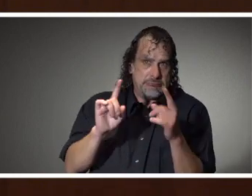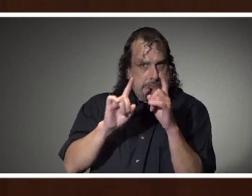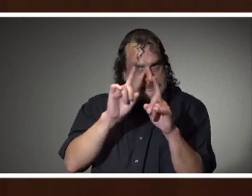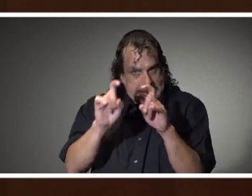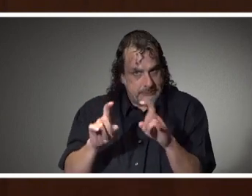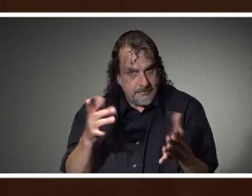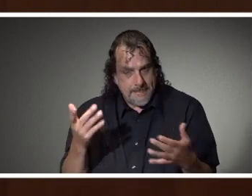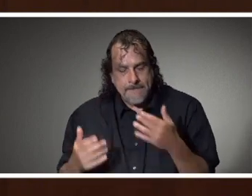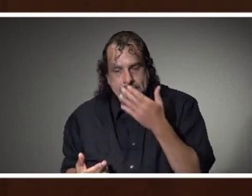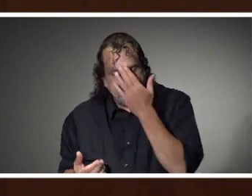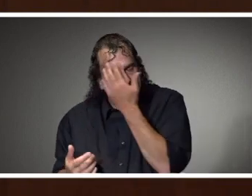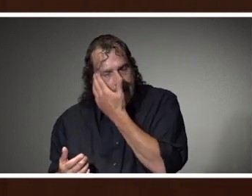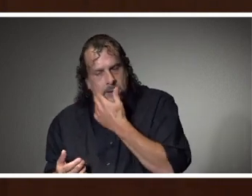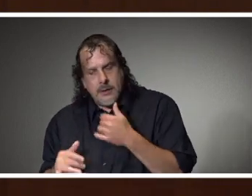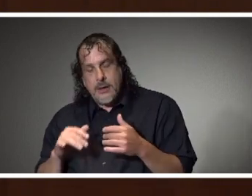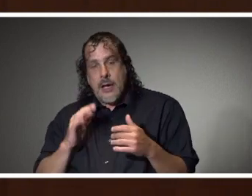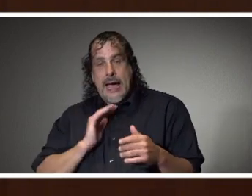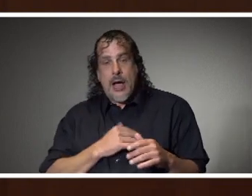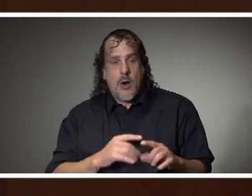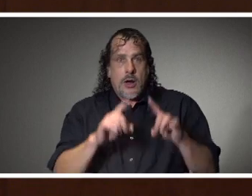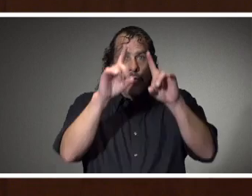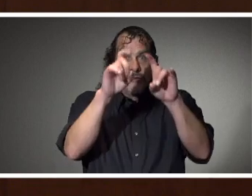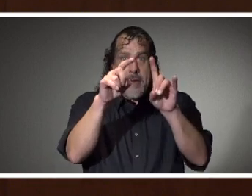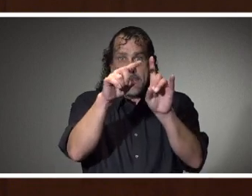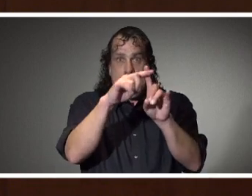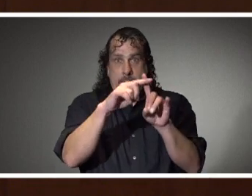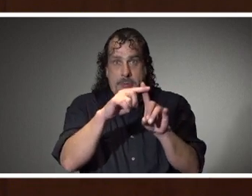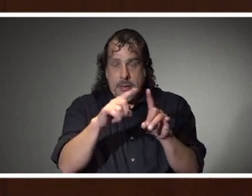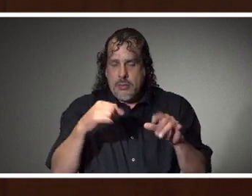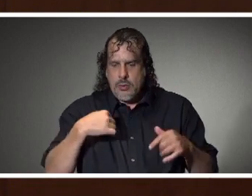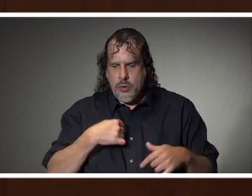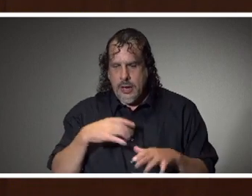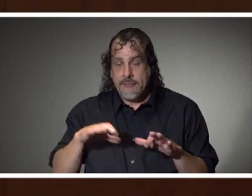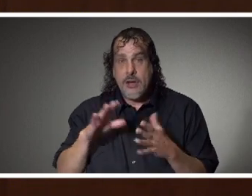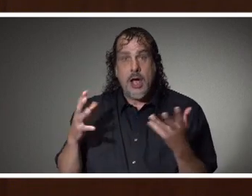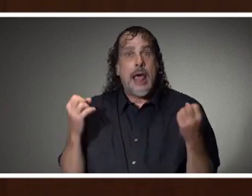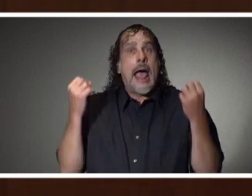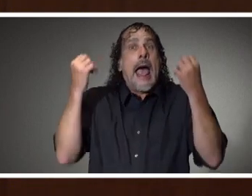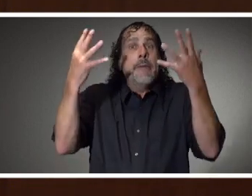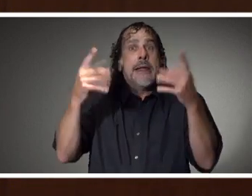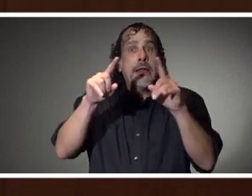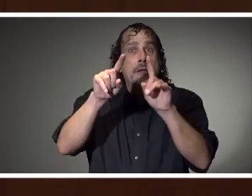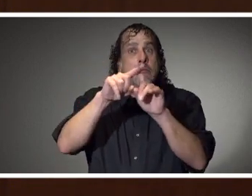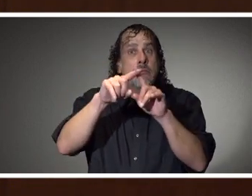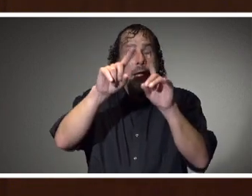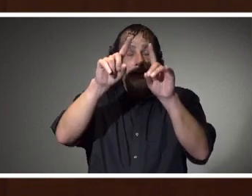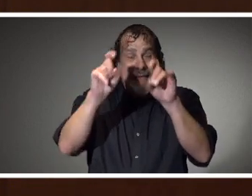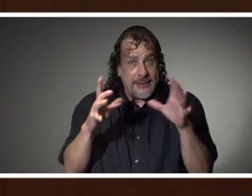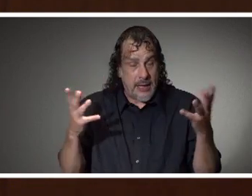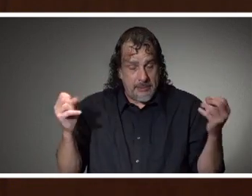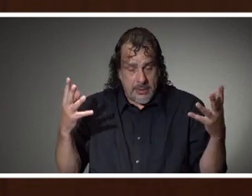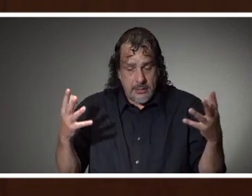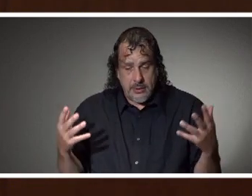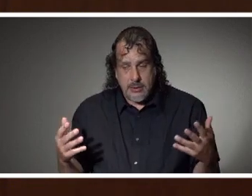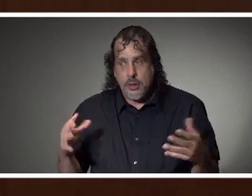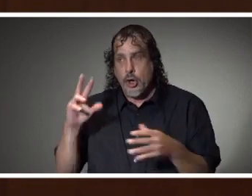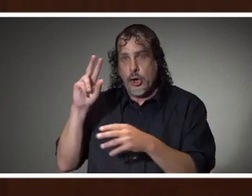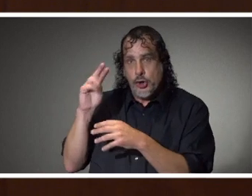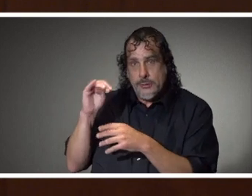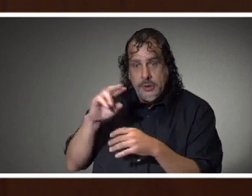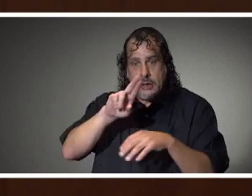If we look at testing, the Department of Health has conducted, in concert with others, including UMC and the National